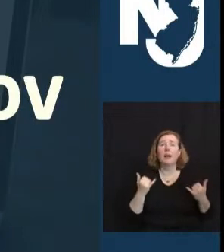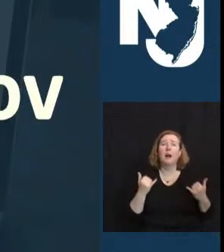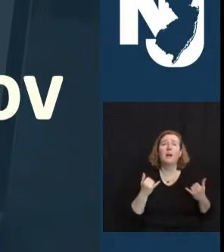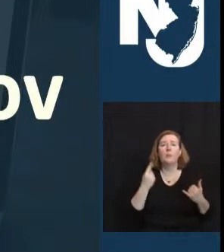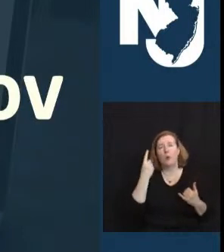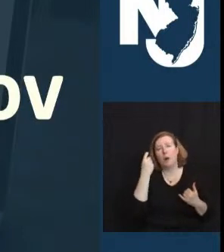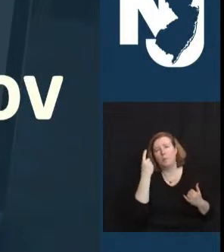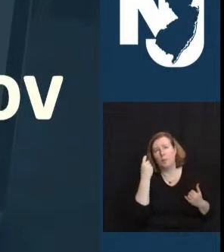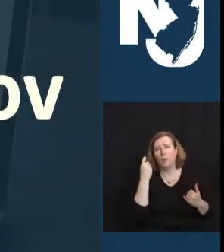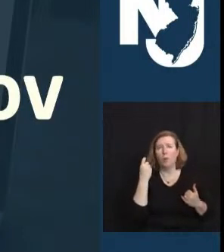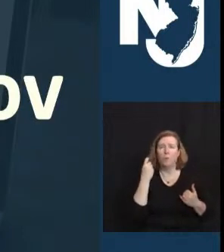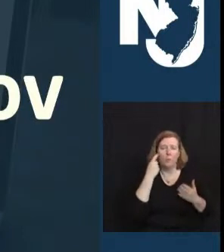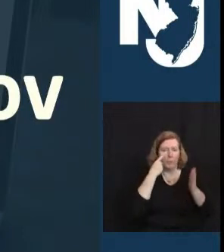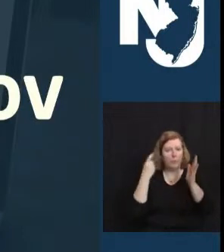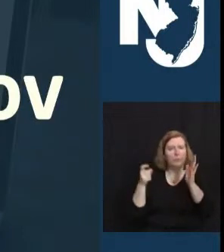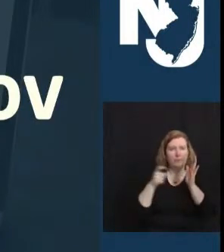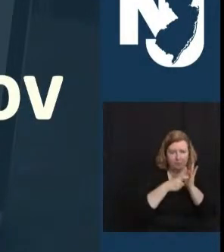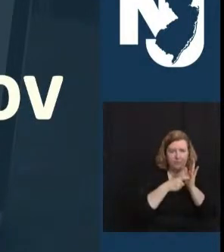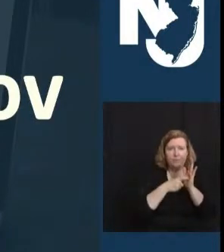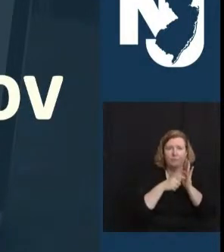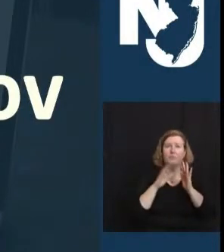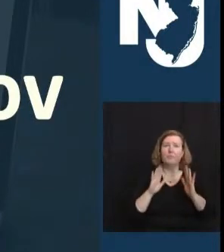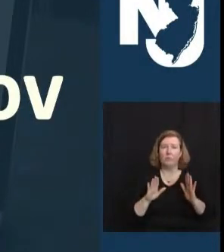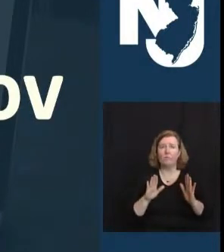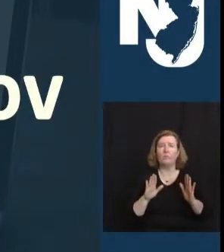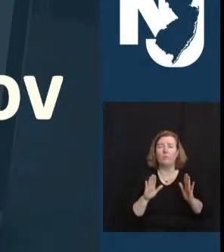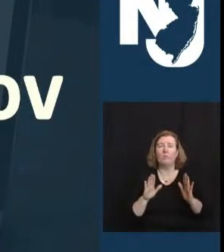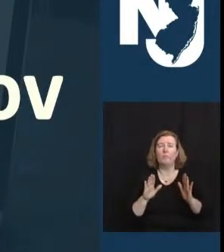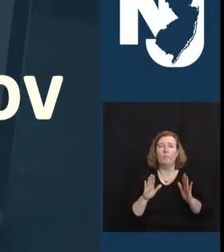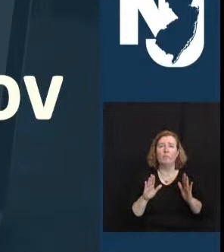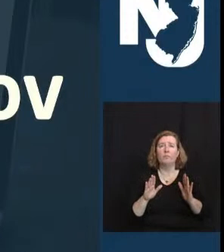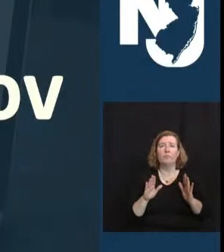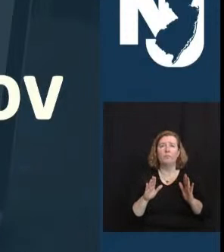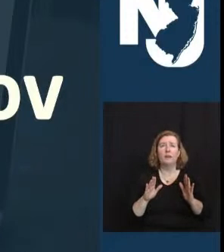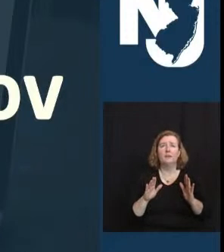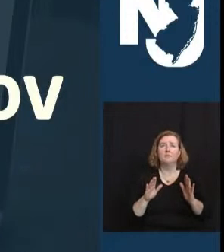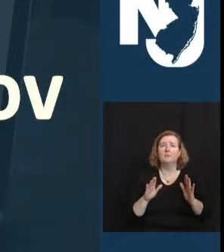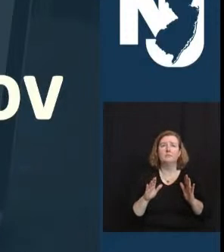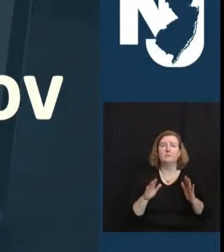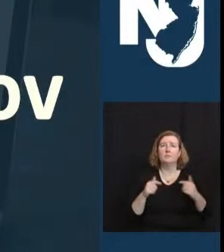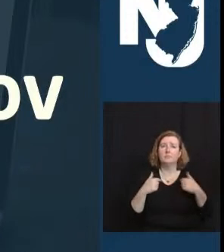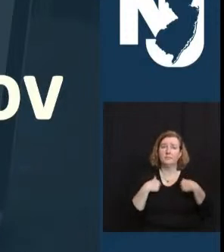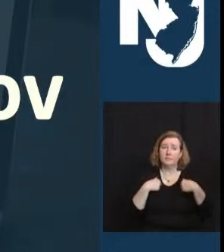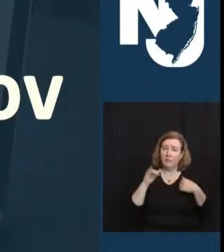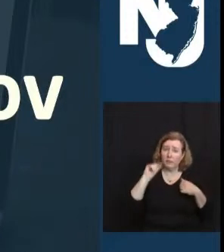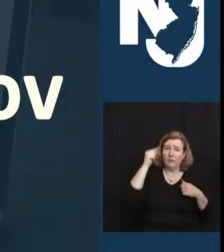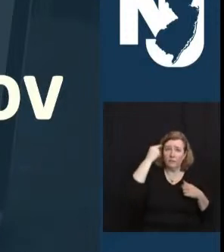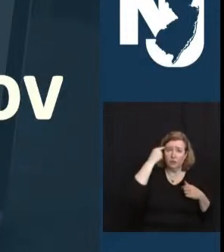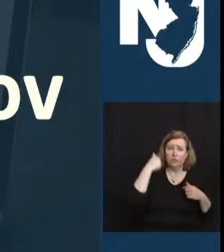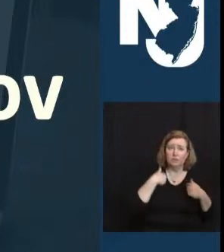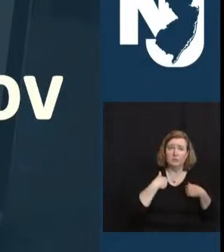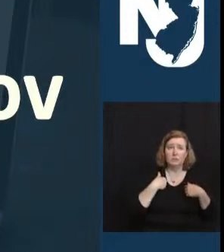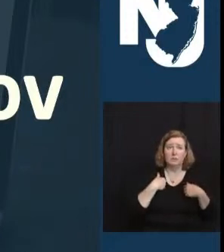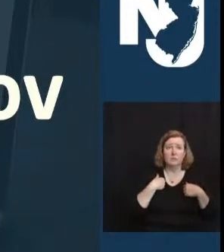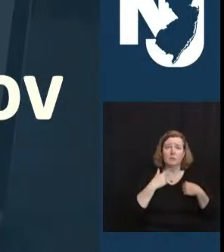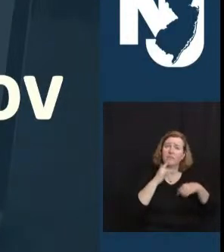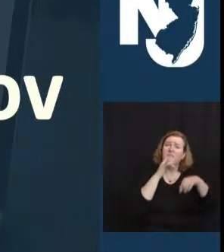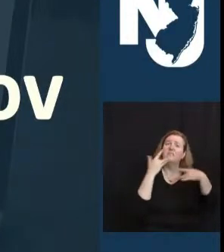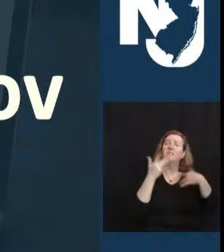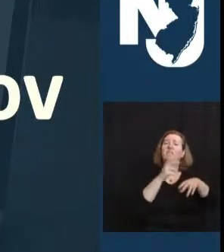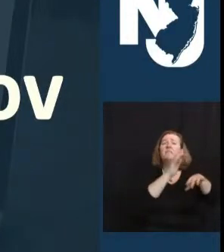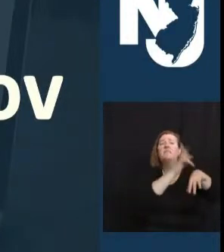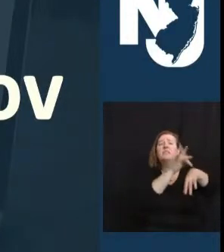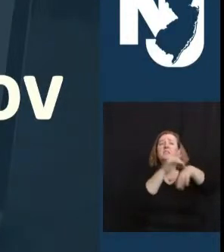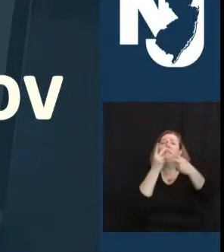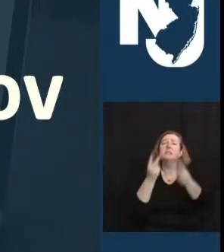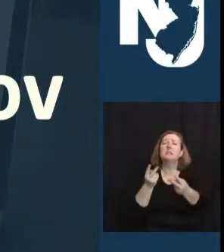Judy. One of the great honors of my time as governor has been the opportunity to visit the food pantries and community kitchens across our